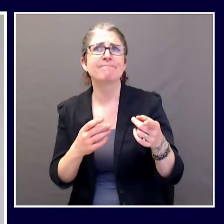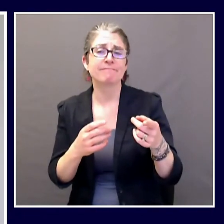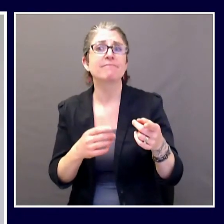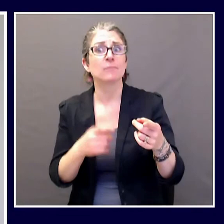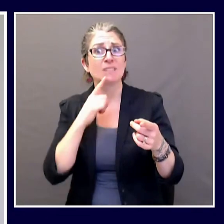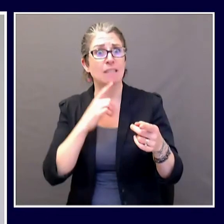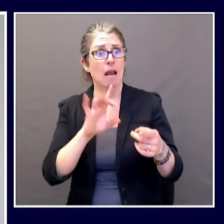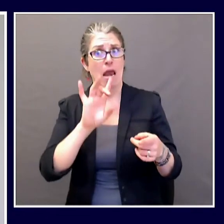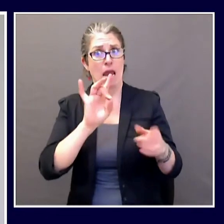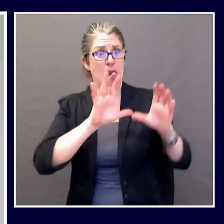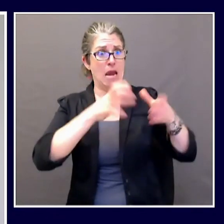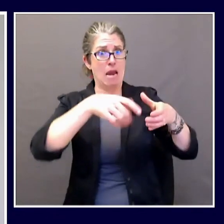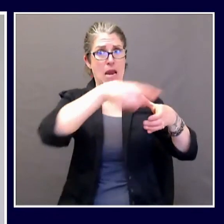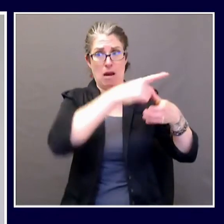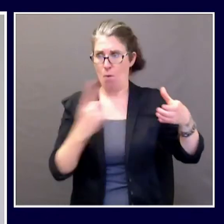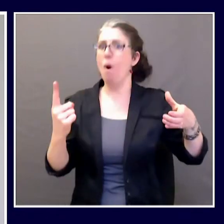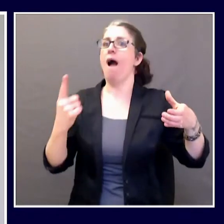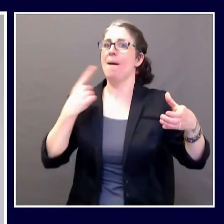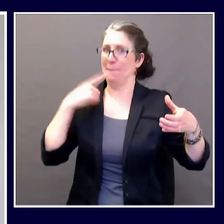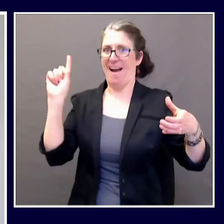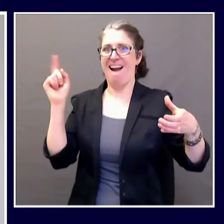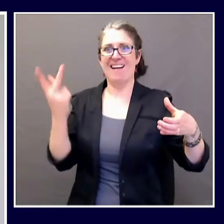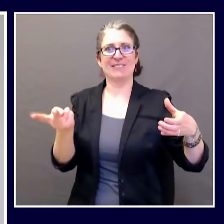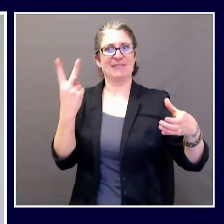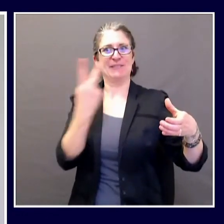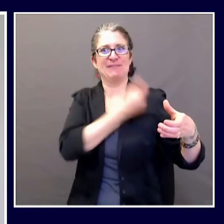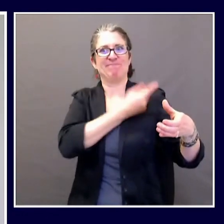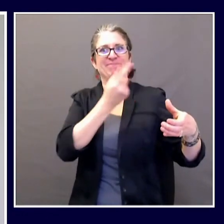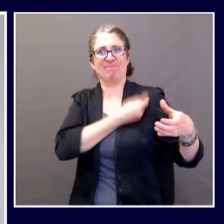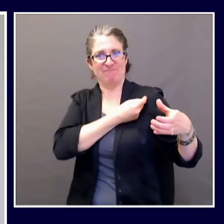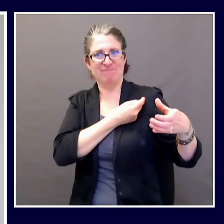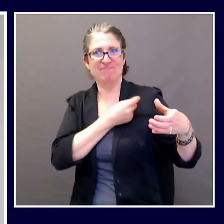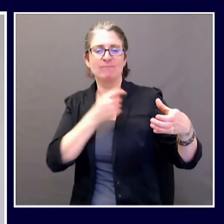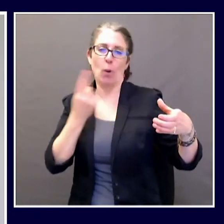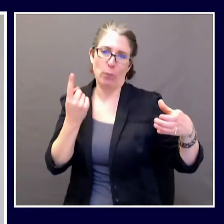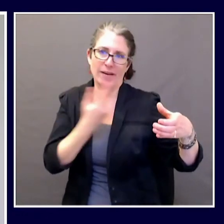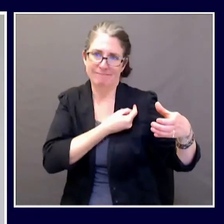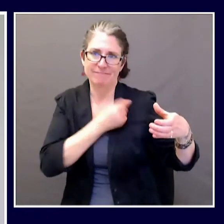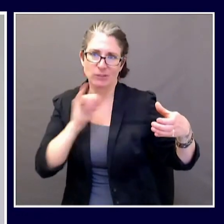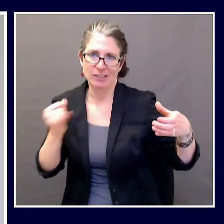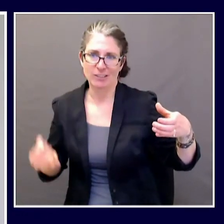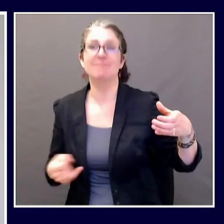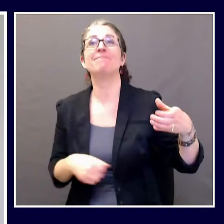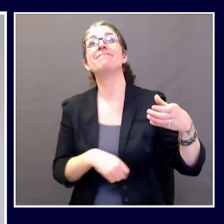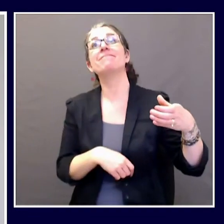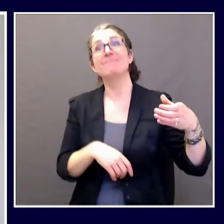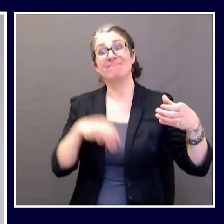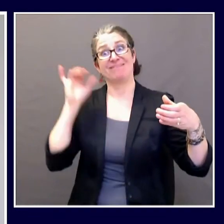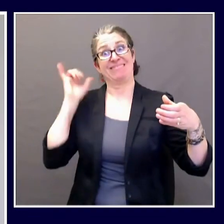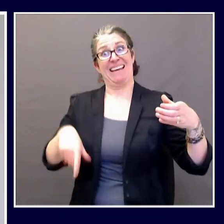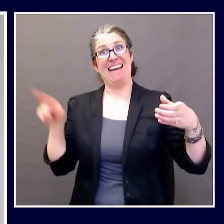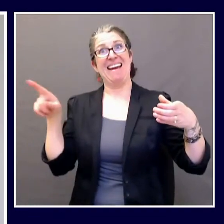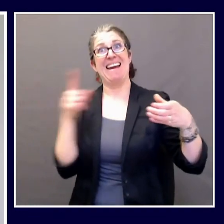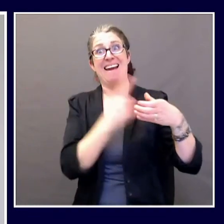we looking like we're likely to be able to stick with sort of the tiered month-by-month age plan the governor